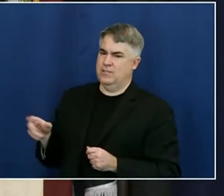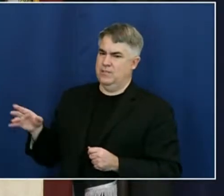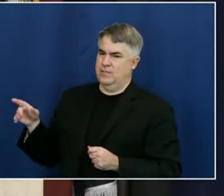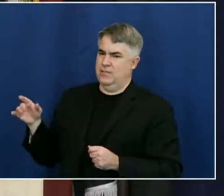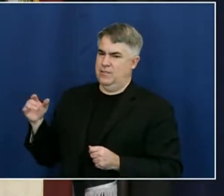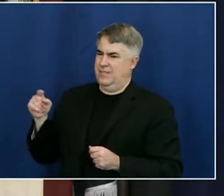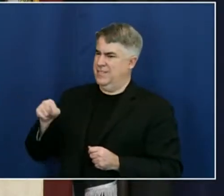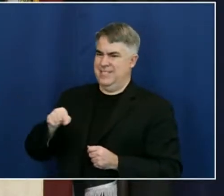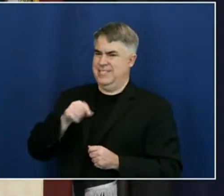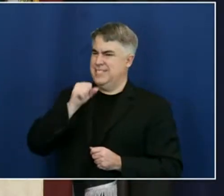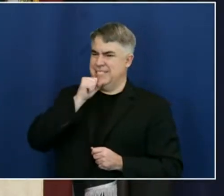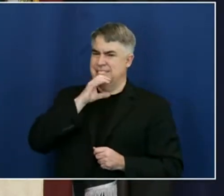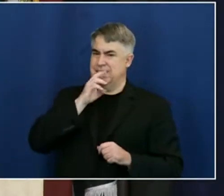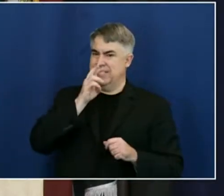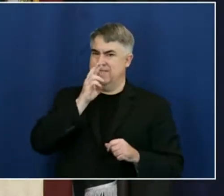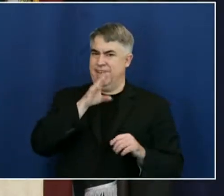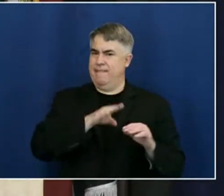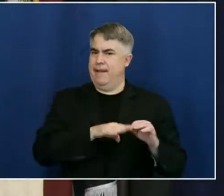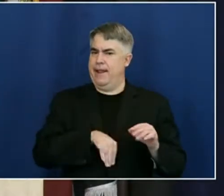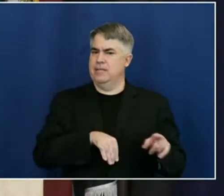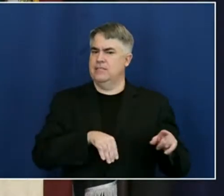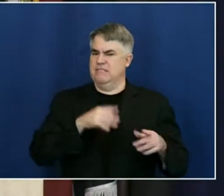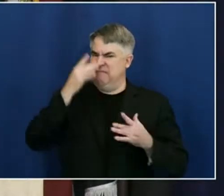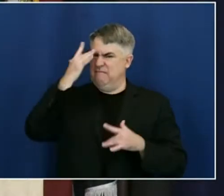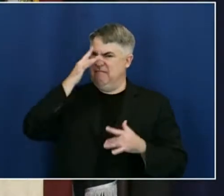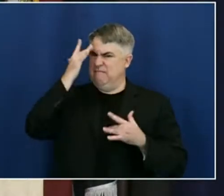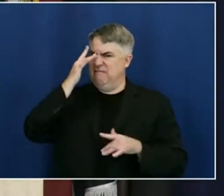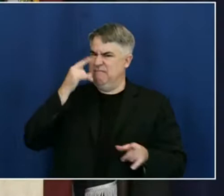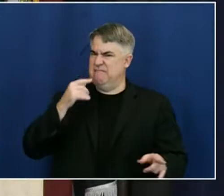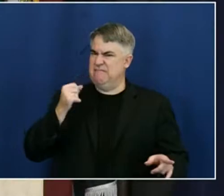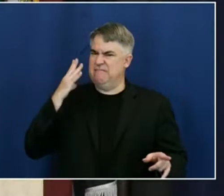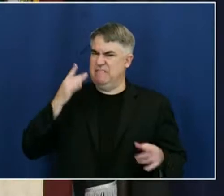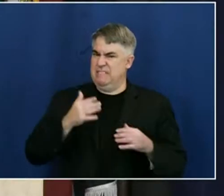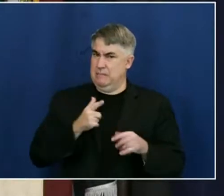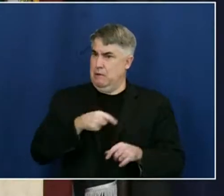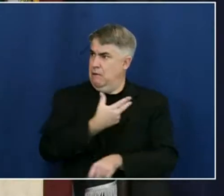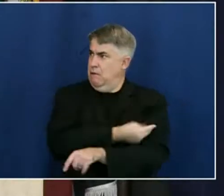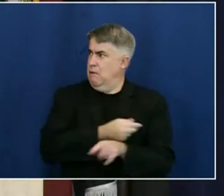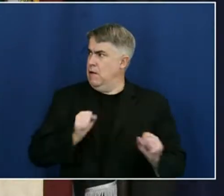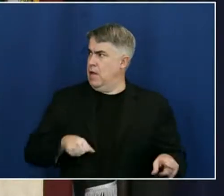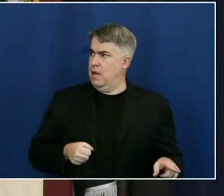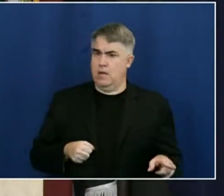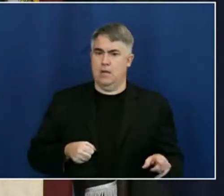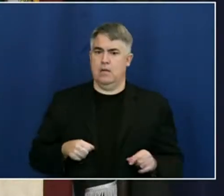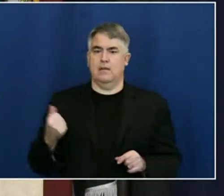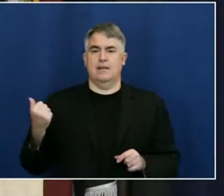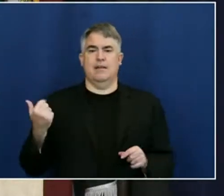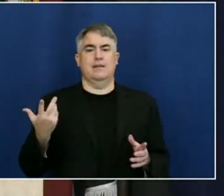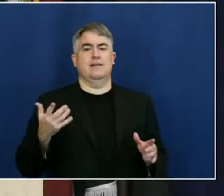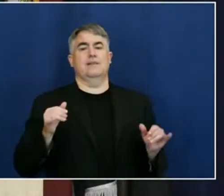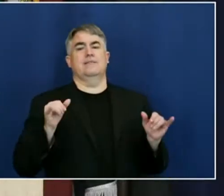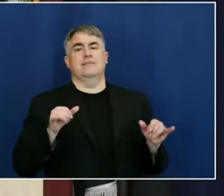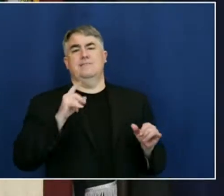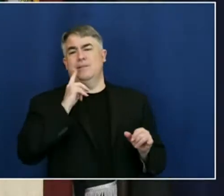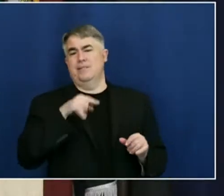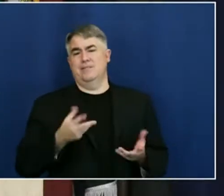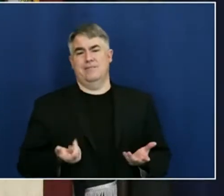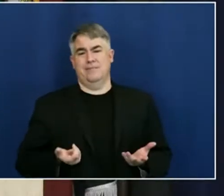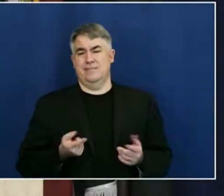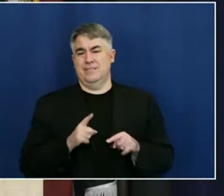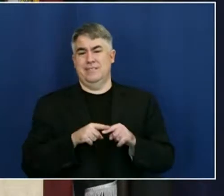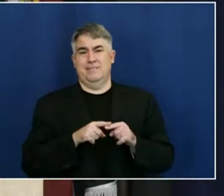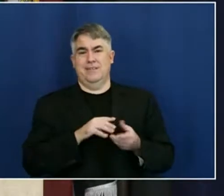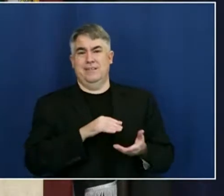under 65 will be able to receive the vaccine. Yeah, it's just the same issue around timing. We just don't know. It's based on